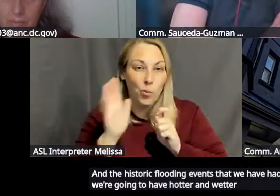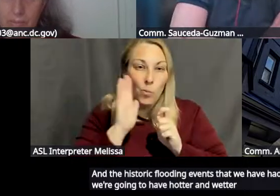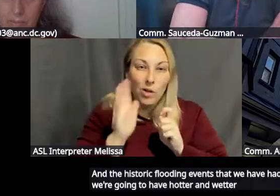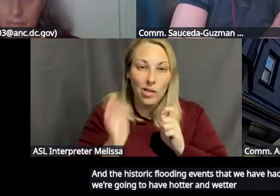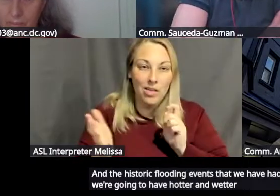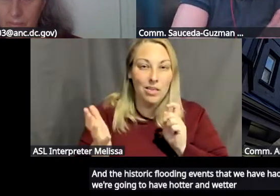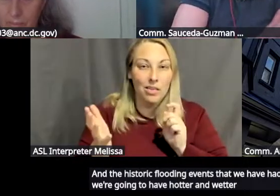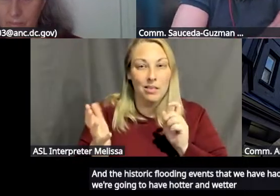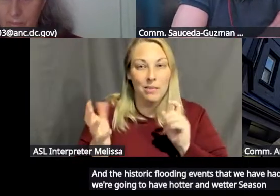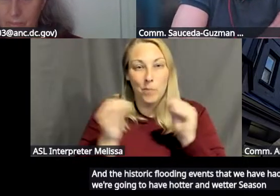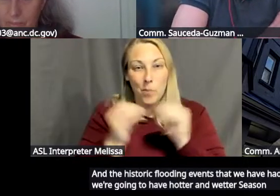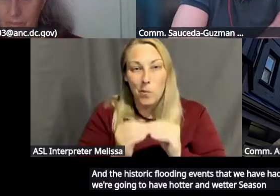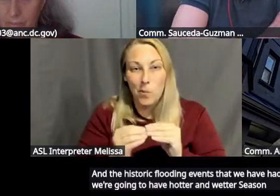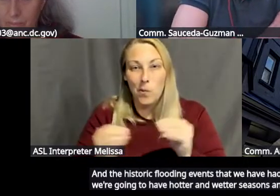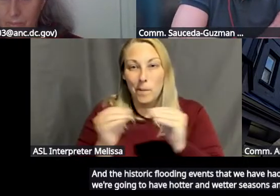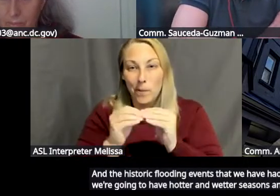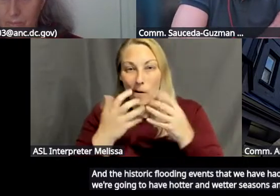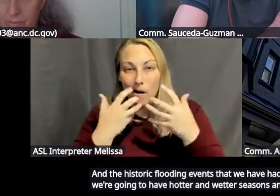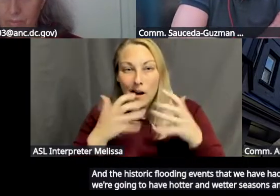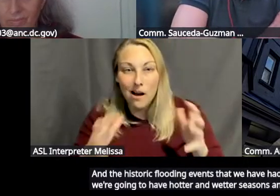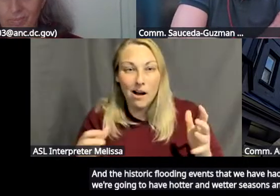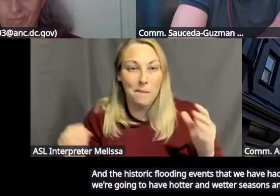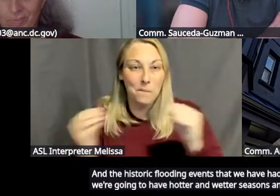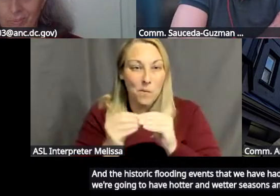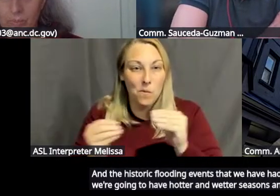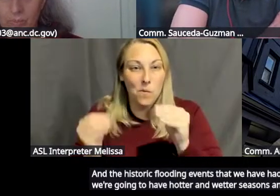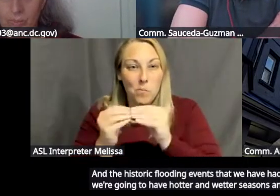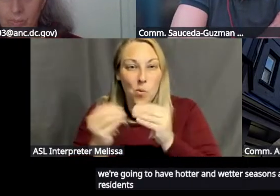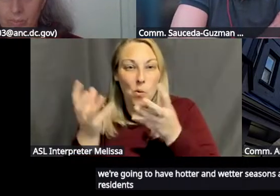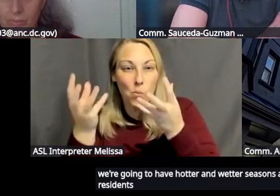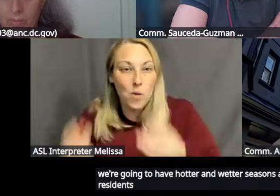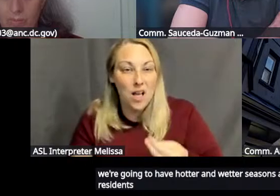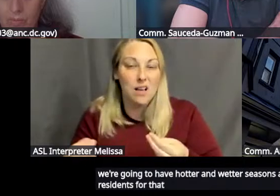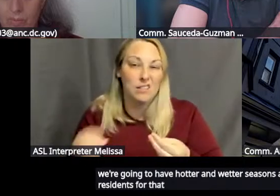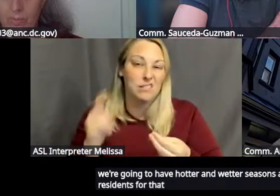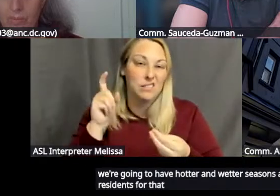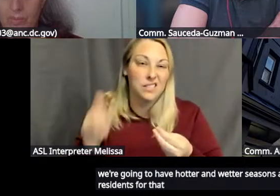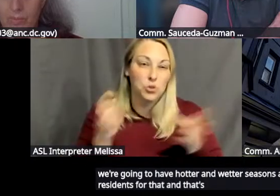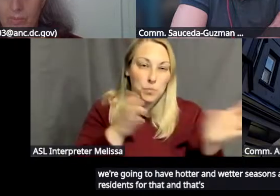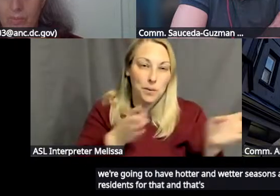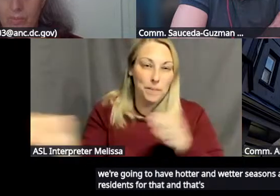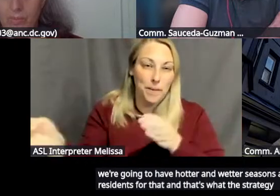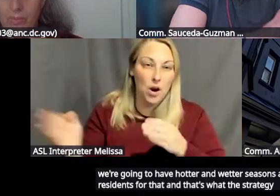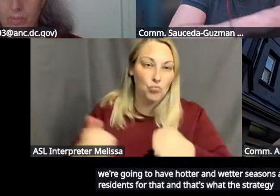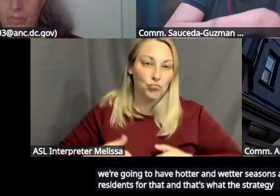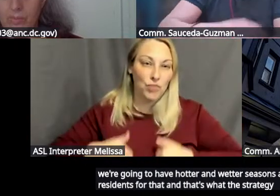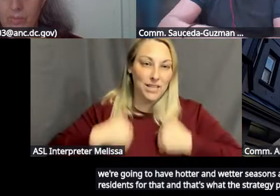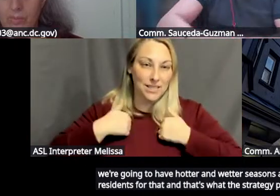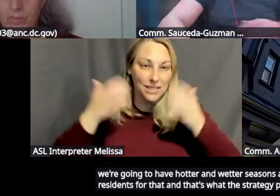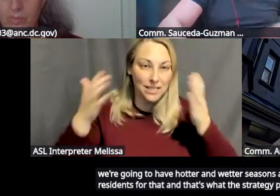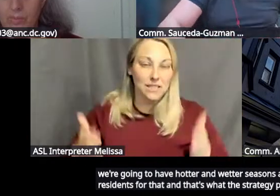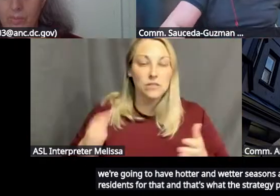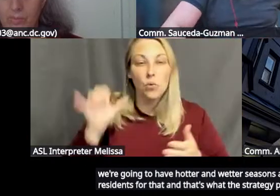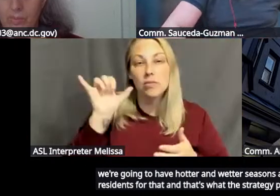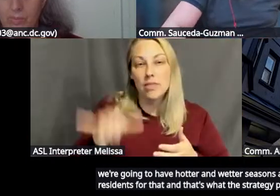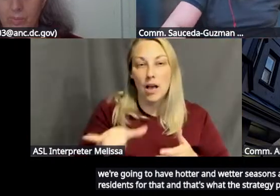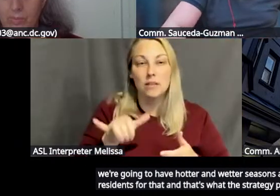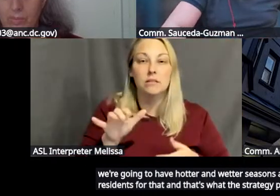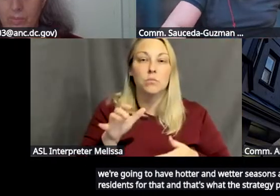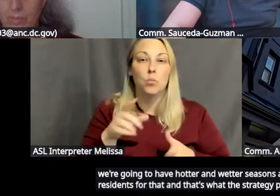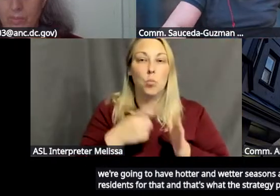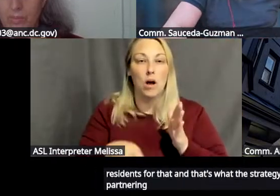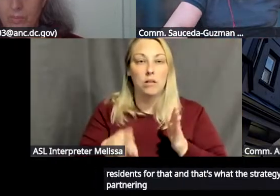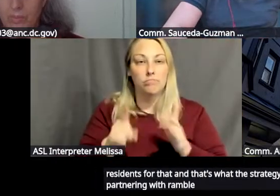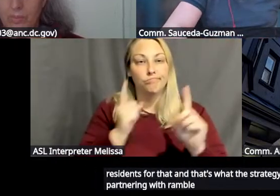seasons, and we need to prepare the residents for that. And that's what the strategy plan is about. And we're partnering with